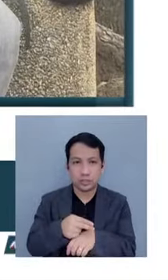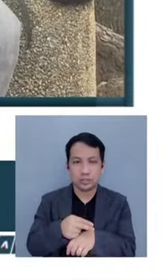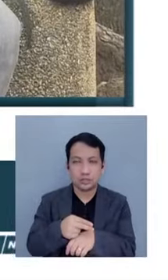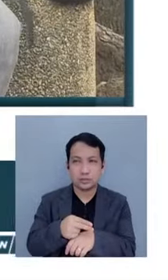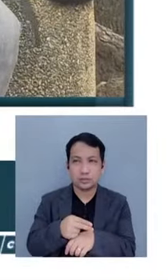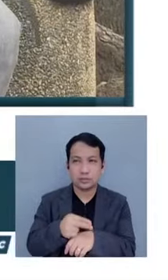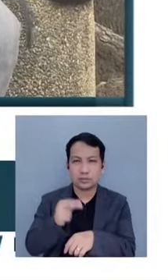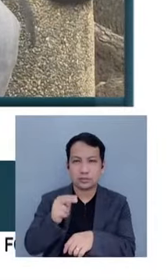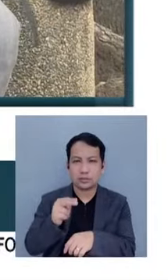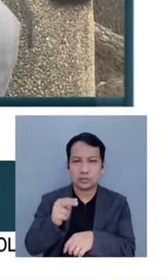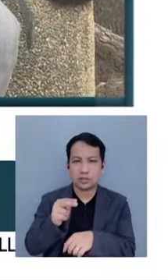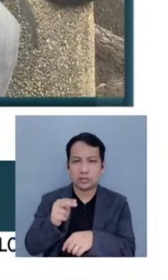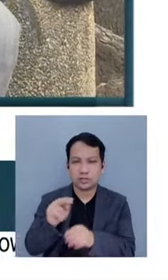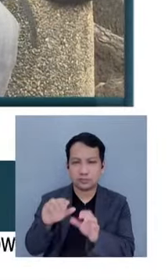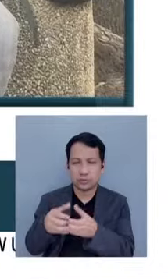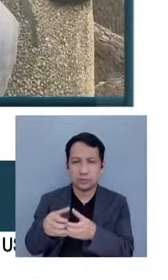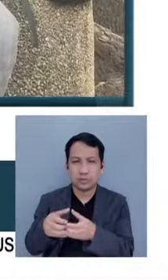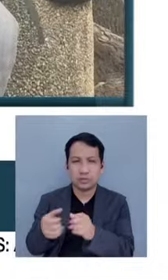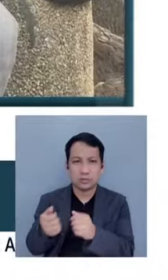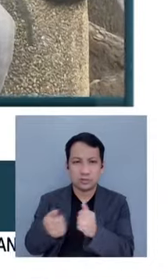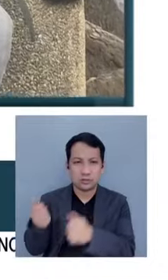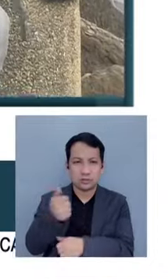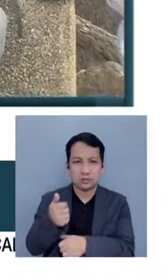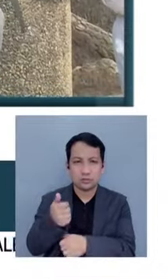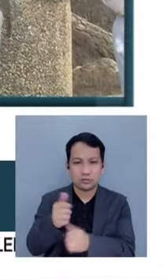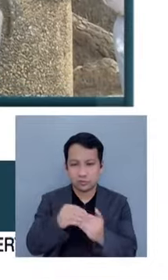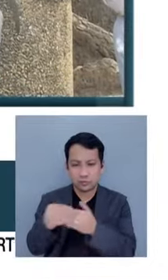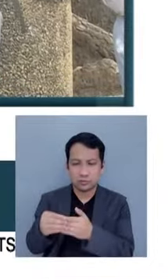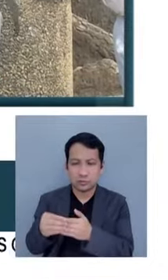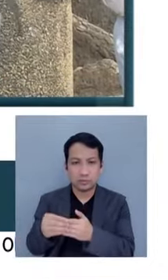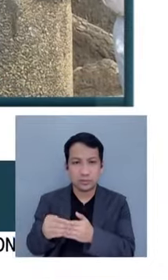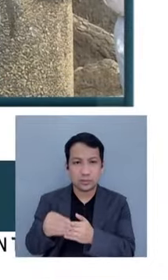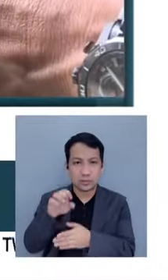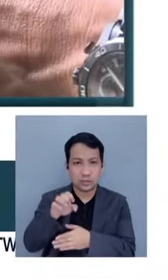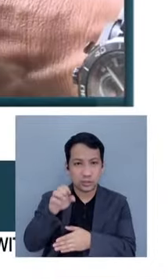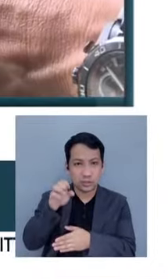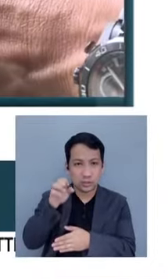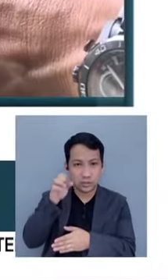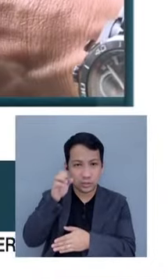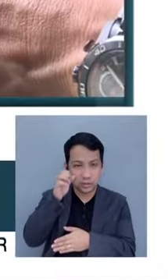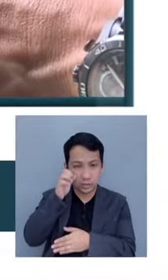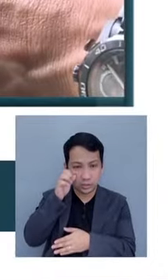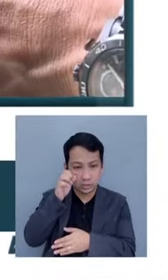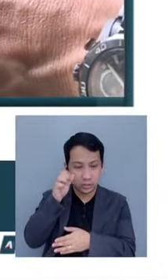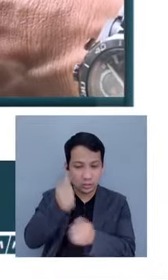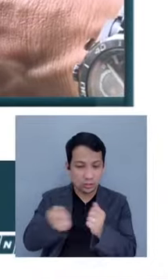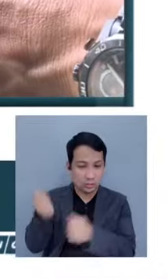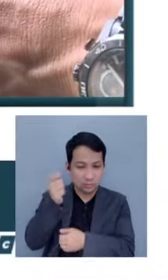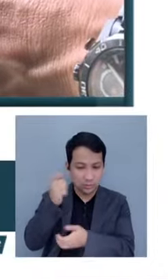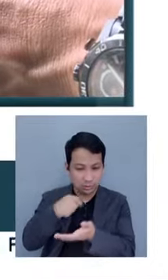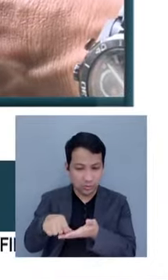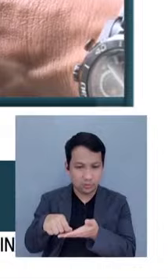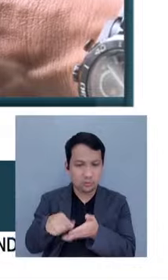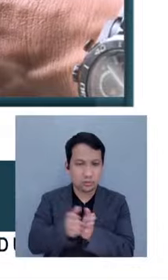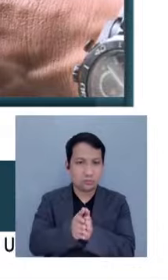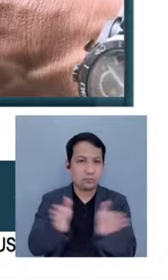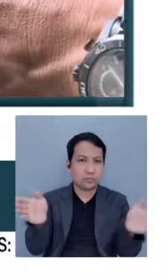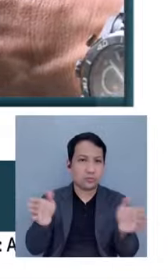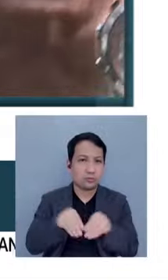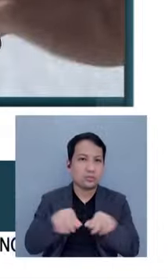Committee, chaired by the Executive Secretary, is also more focused on the large-scale attacks